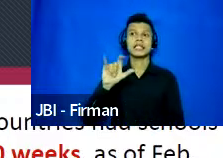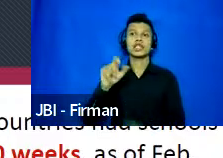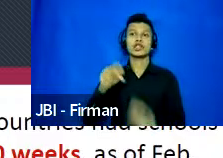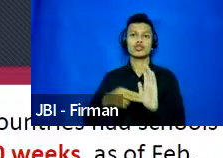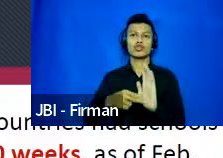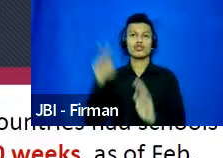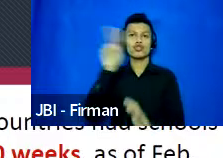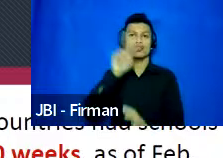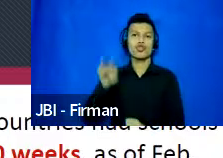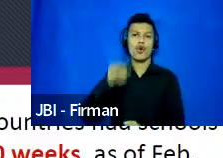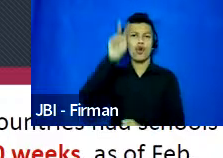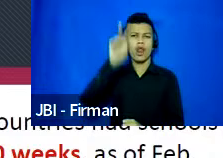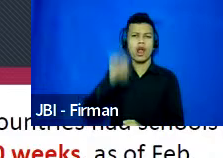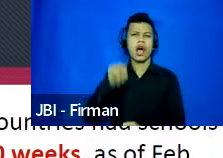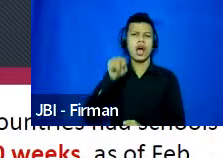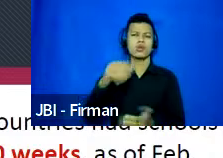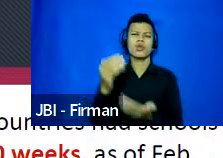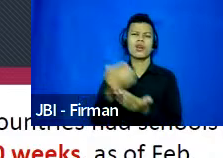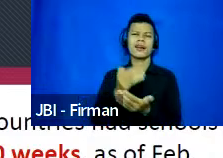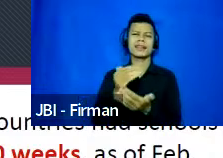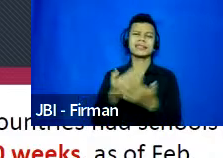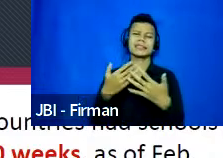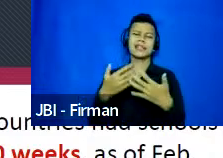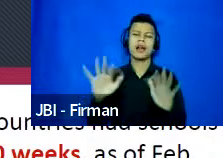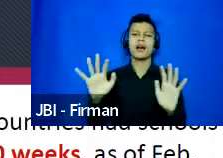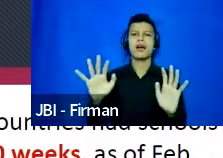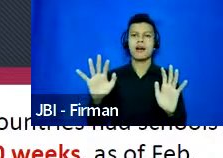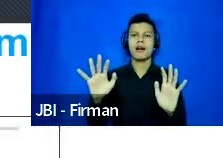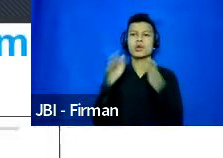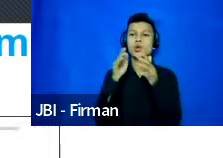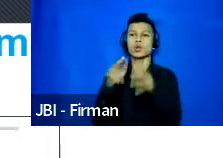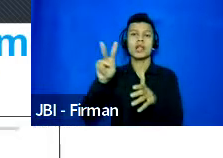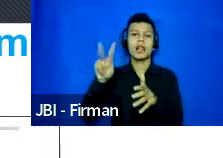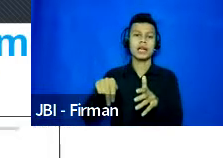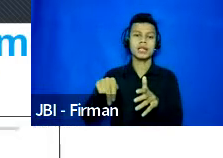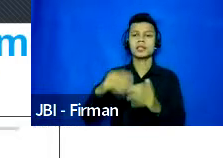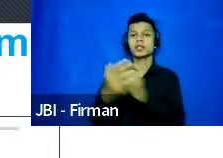and middle income countries in this region because of school closures.